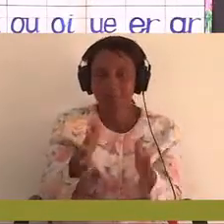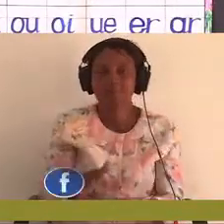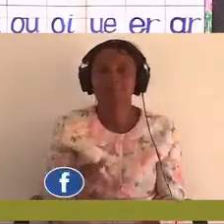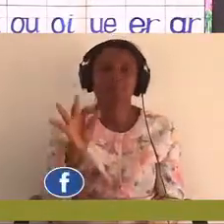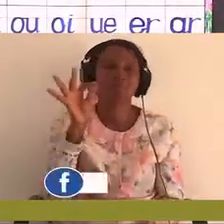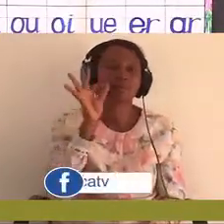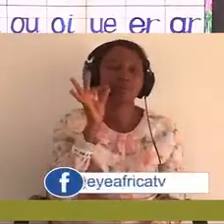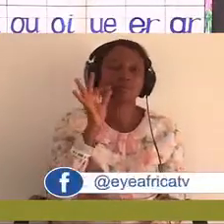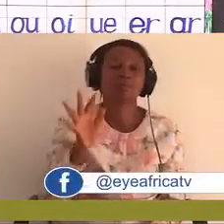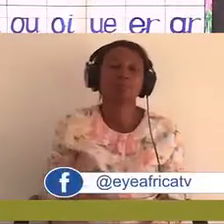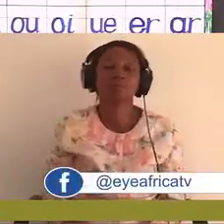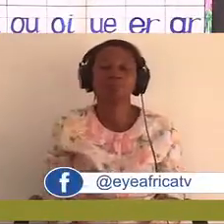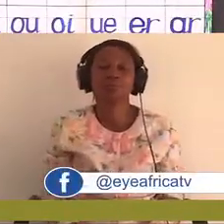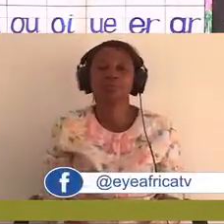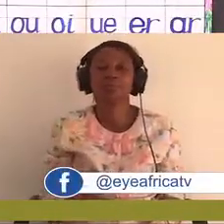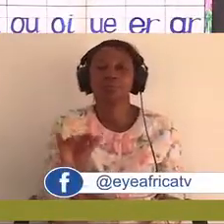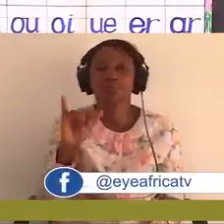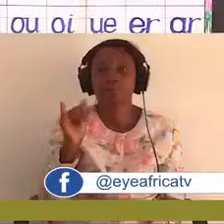Yes.